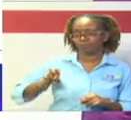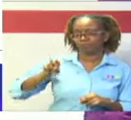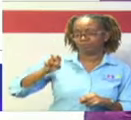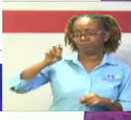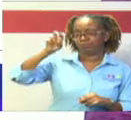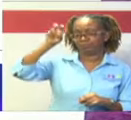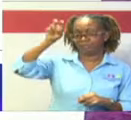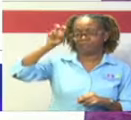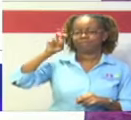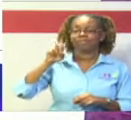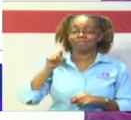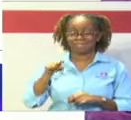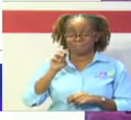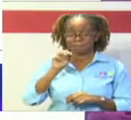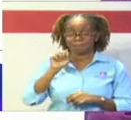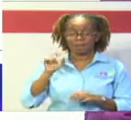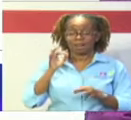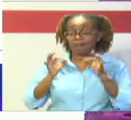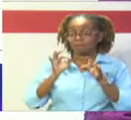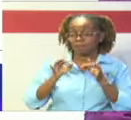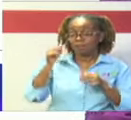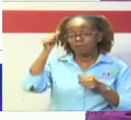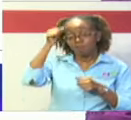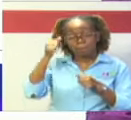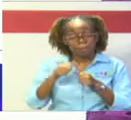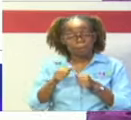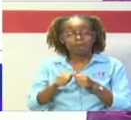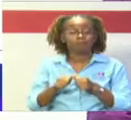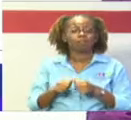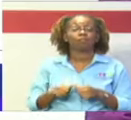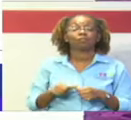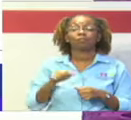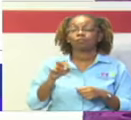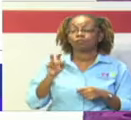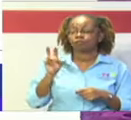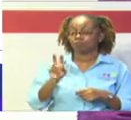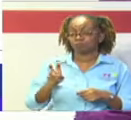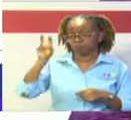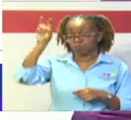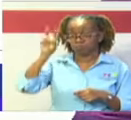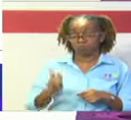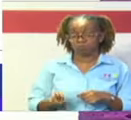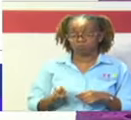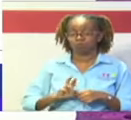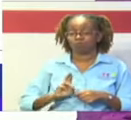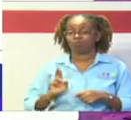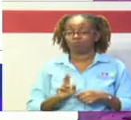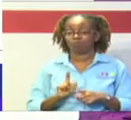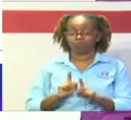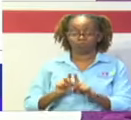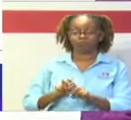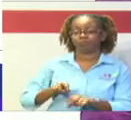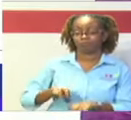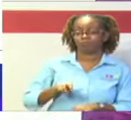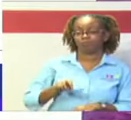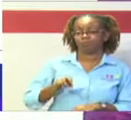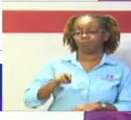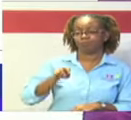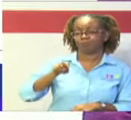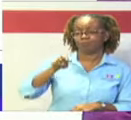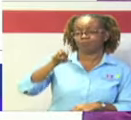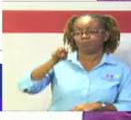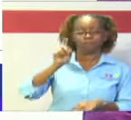variants. It has also been shown to cause more severe disease and death, so it is a concern in that area as well. So